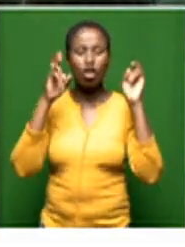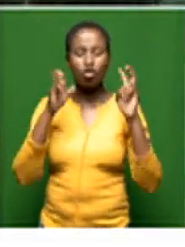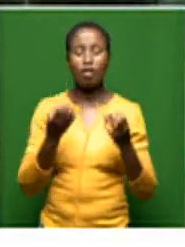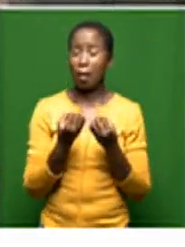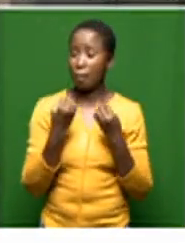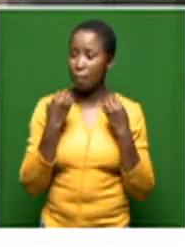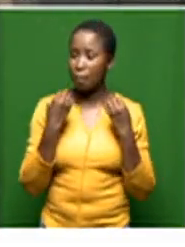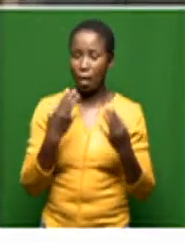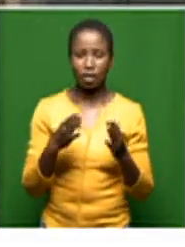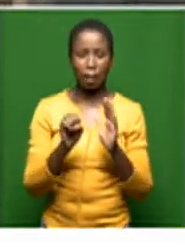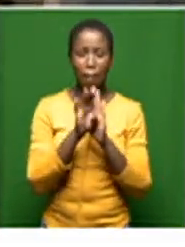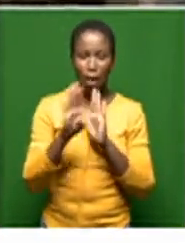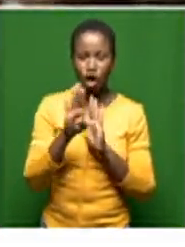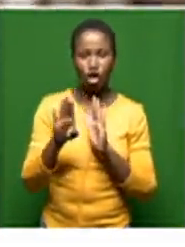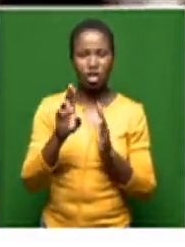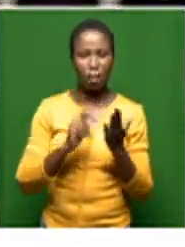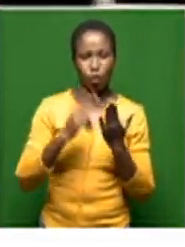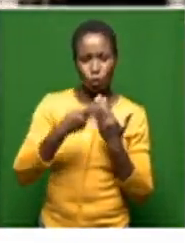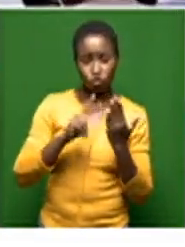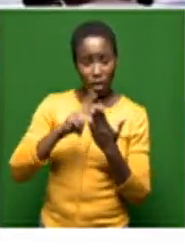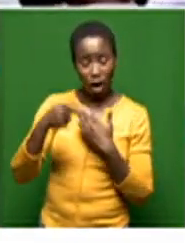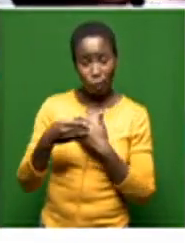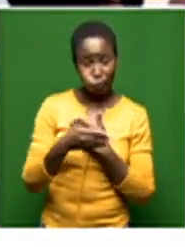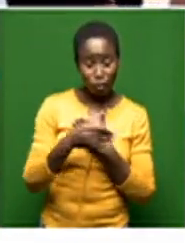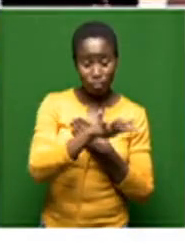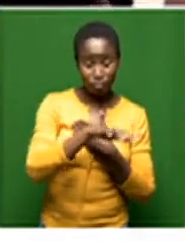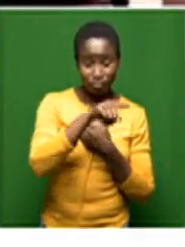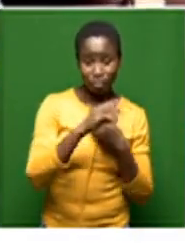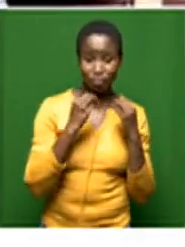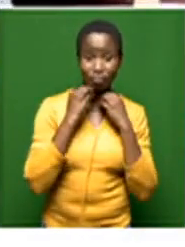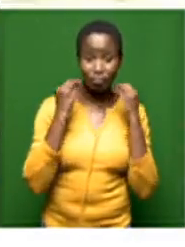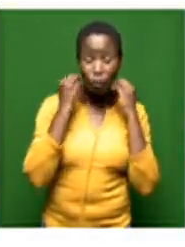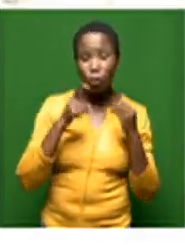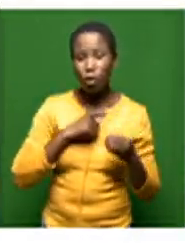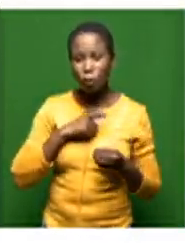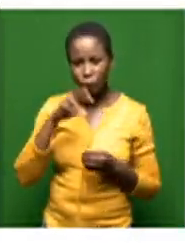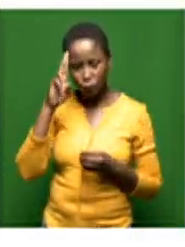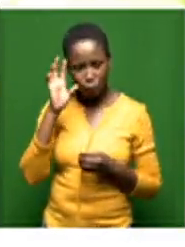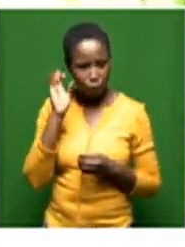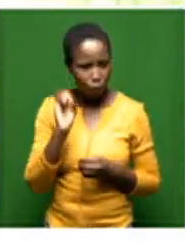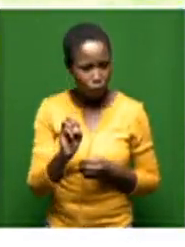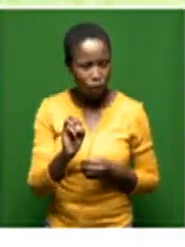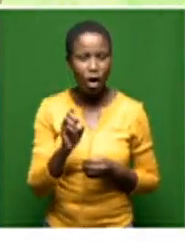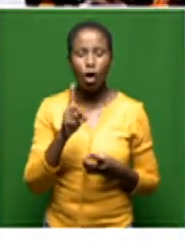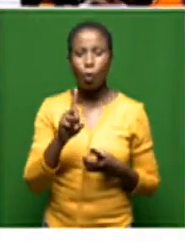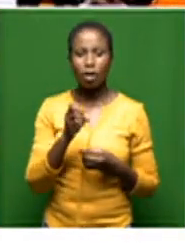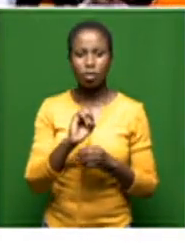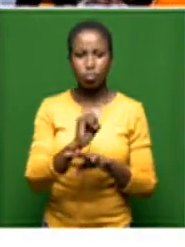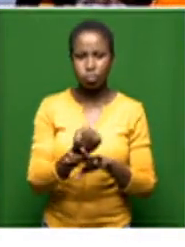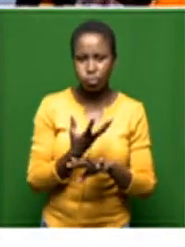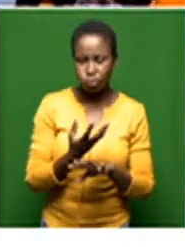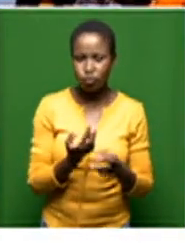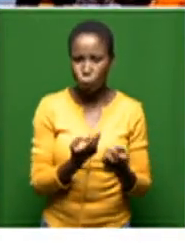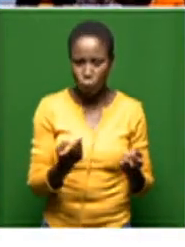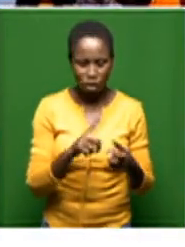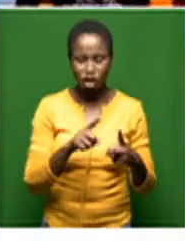multi-billion project and other projects in that area, because you have the mineral resources beneath